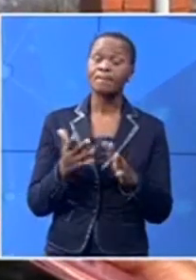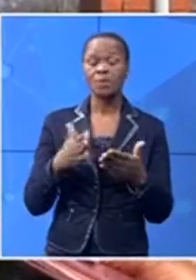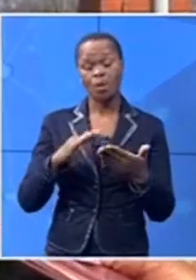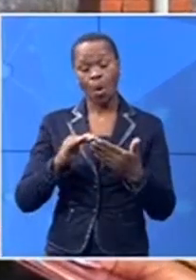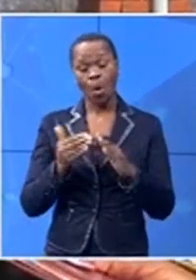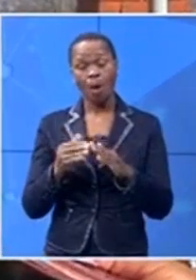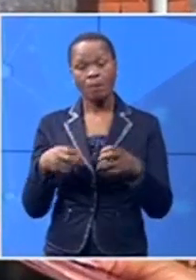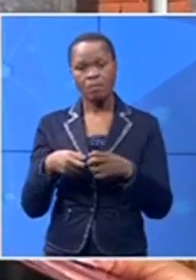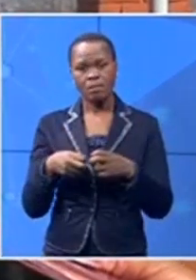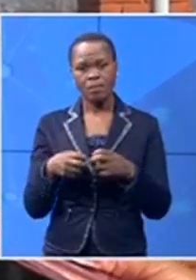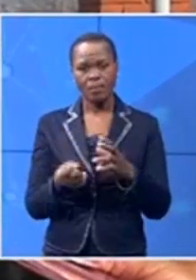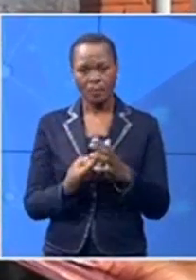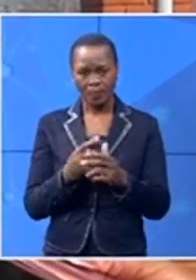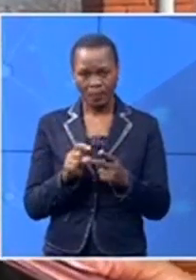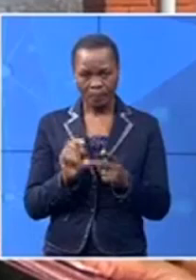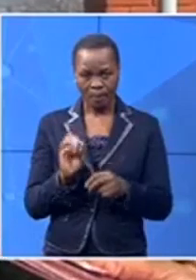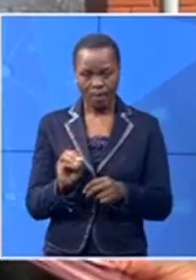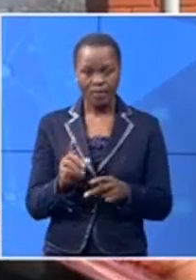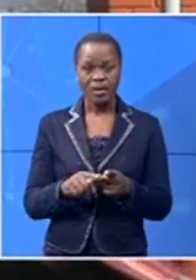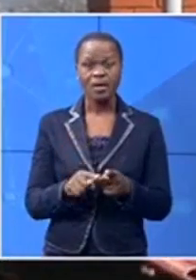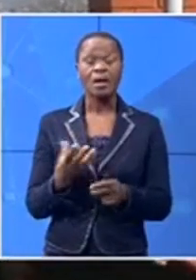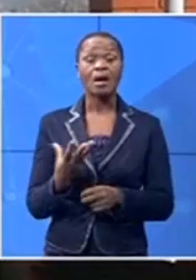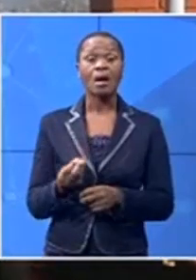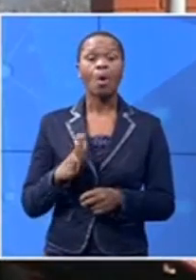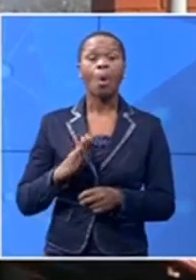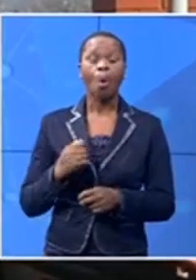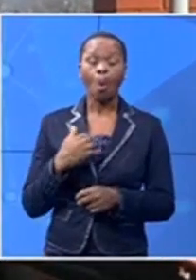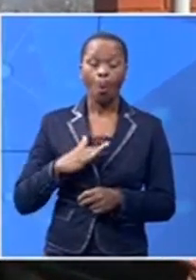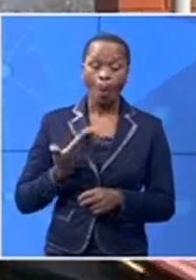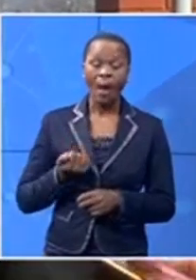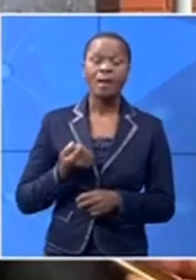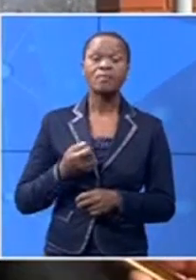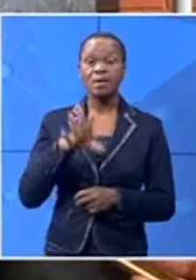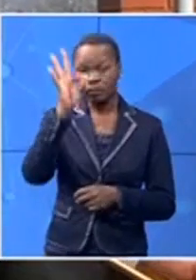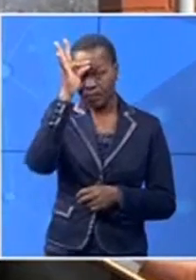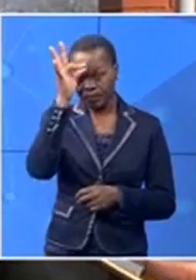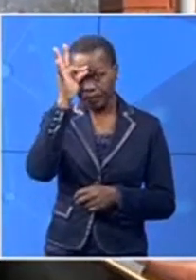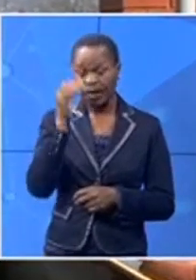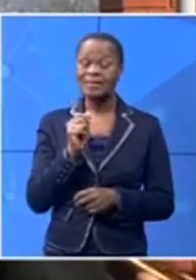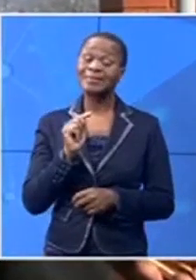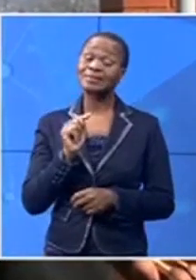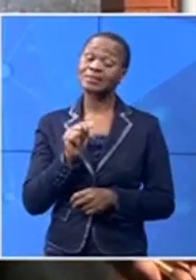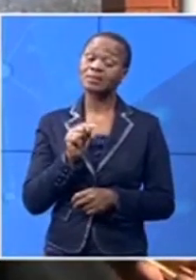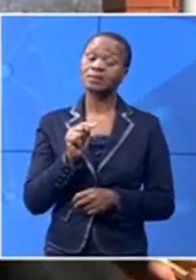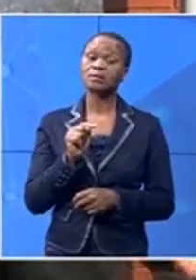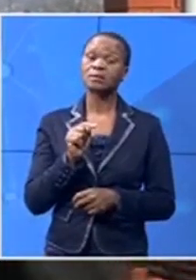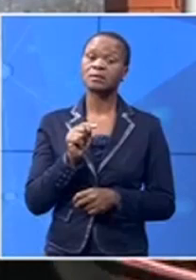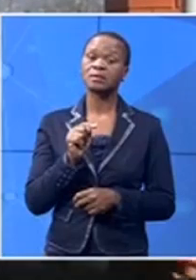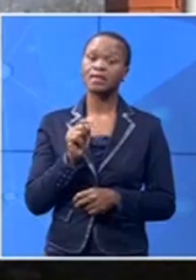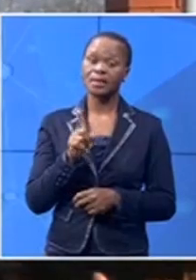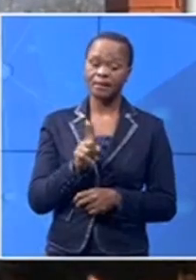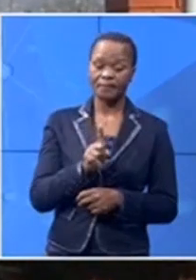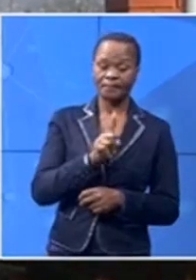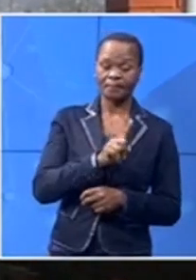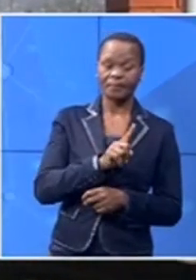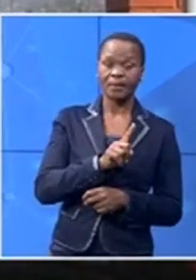will be opposing bail because when he heard that he is wanted by law enforcement, he allegedly left Joburg through